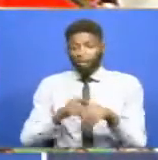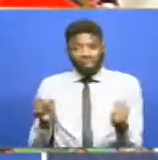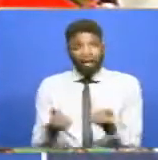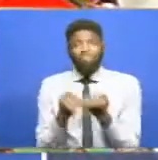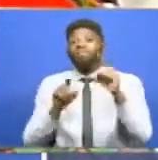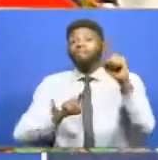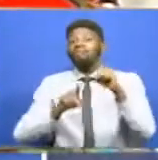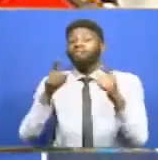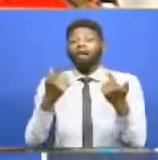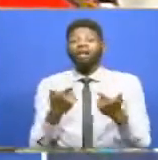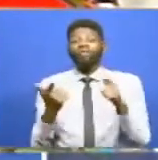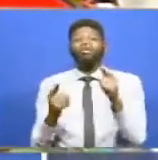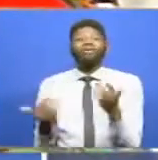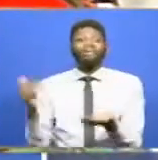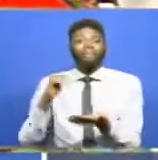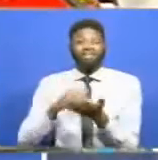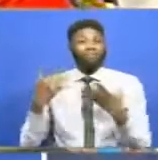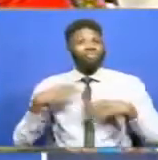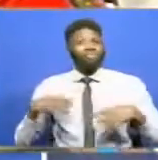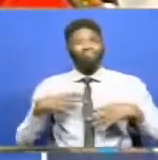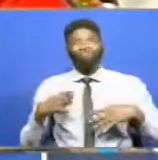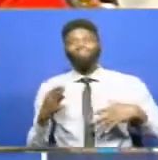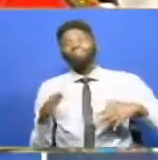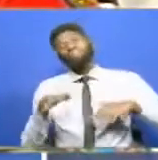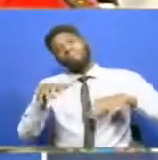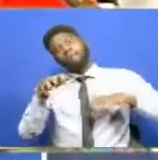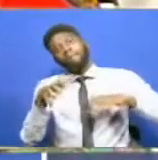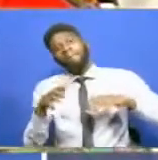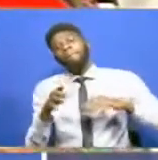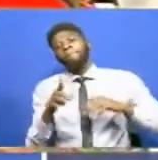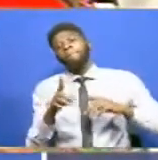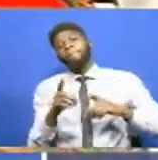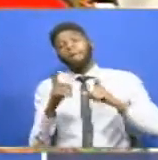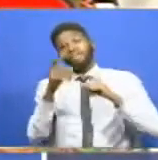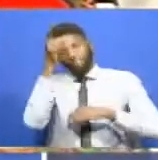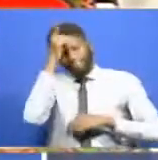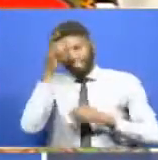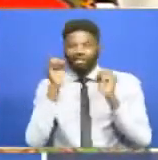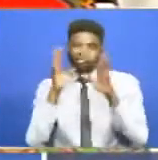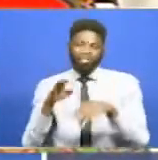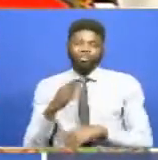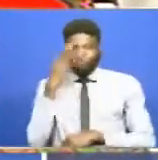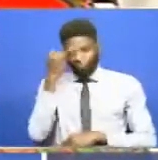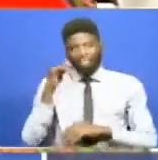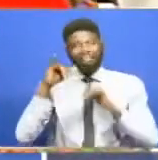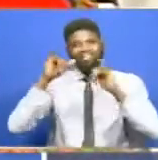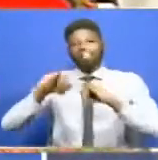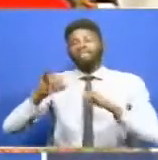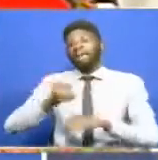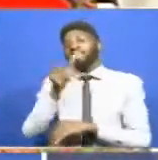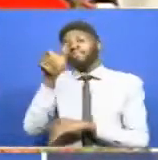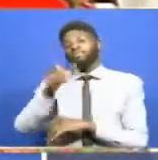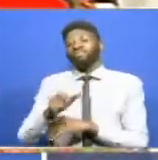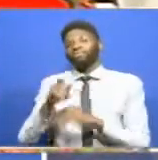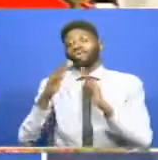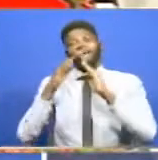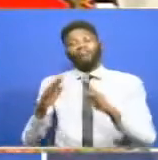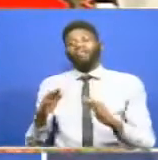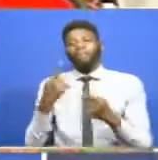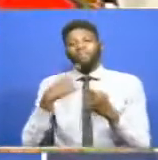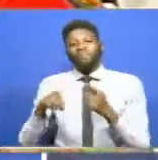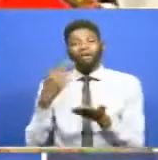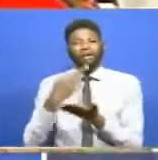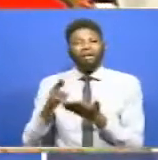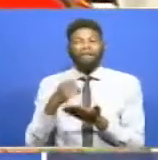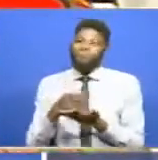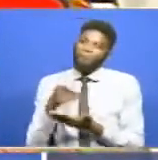Mm-hmm. People went rushing back to their rural homes. Because mm-hmm. here you are staying in someone's house, and you've not paid rent